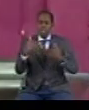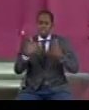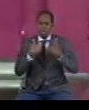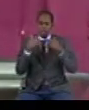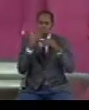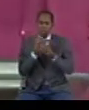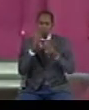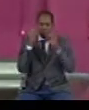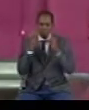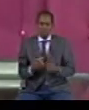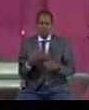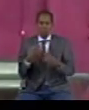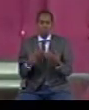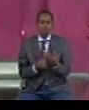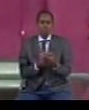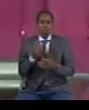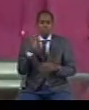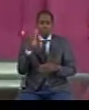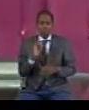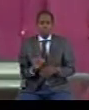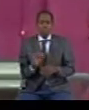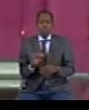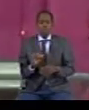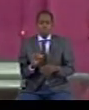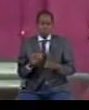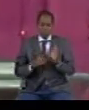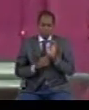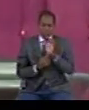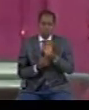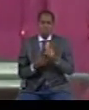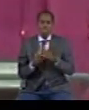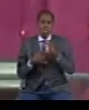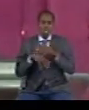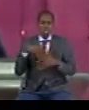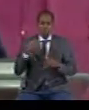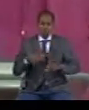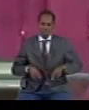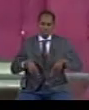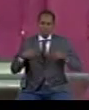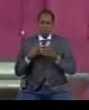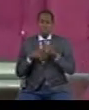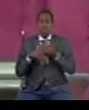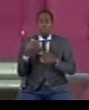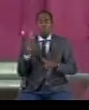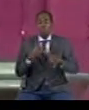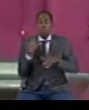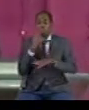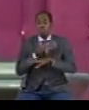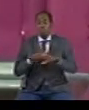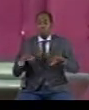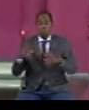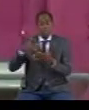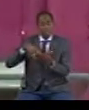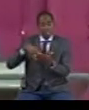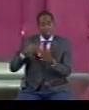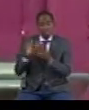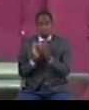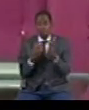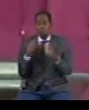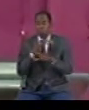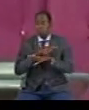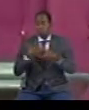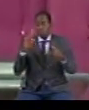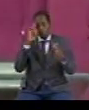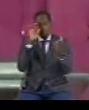and without the gospel. So we leave it out. And those who don't read the Bible, and those who don't believe the